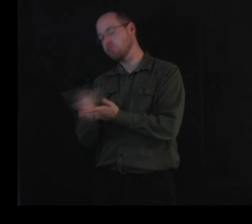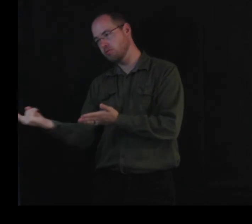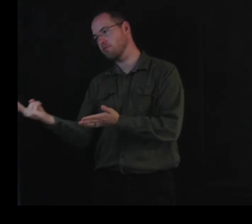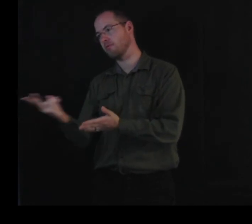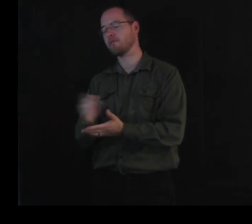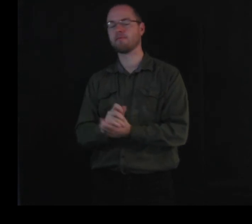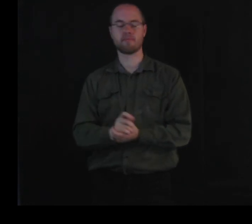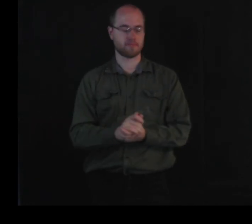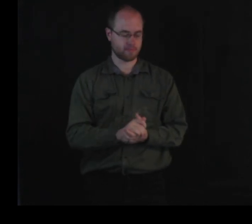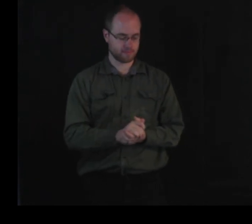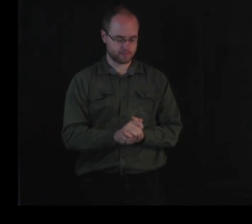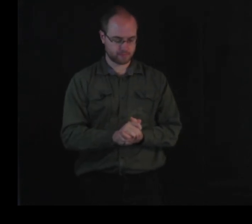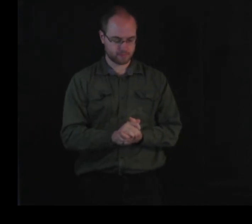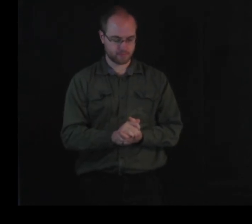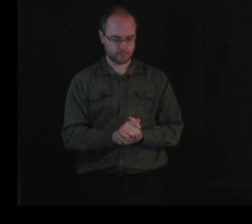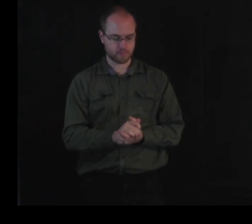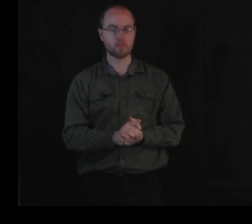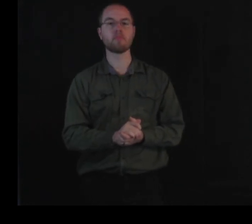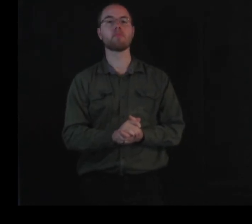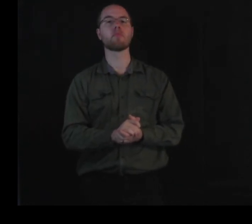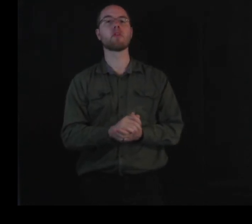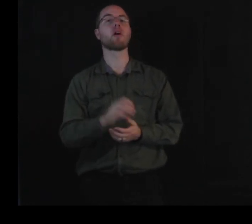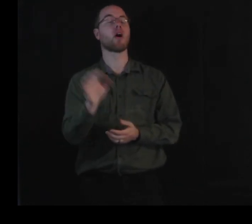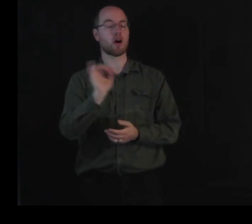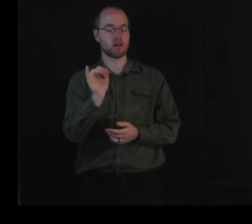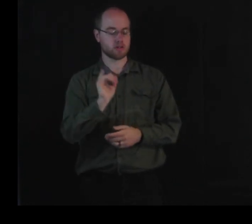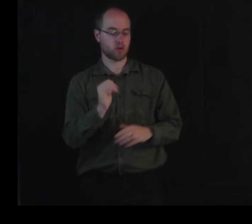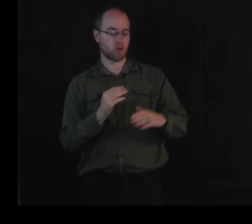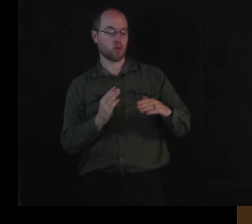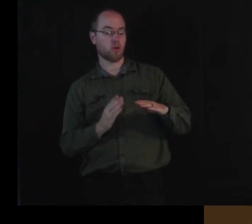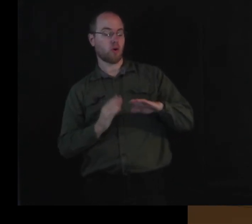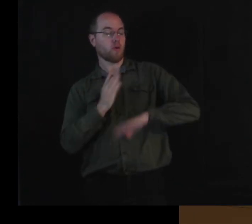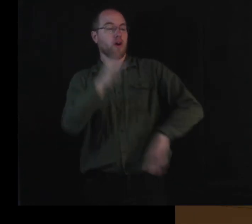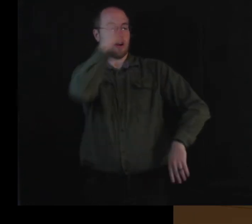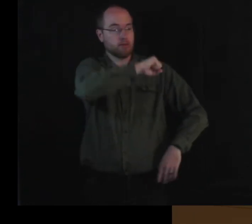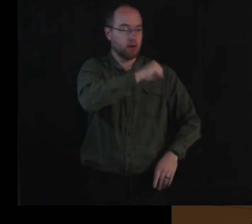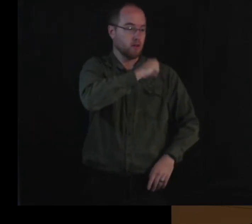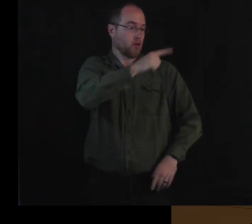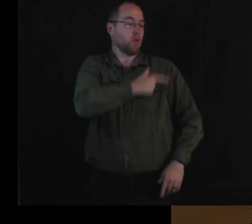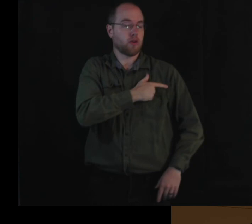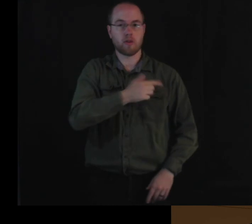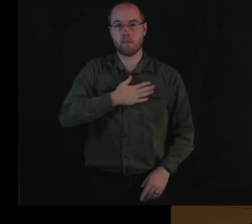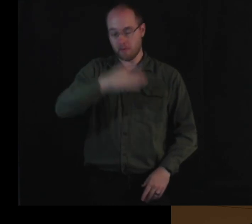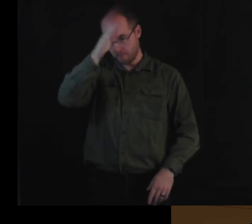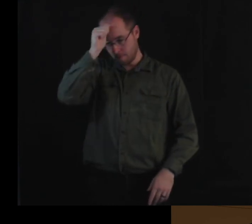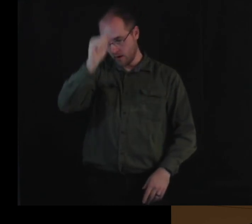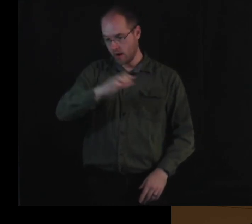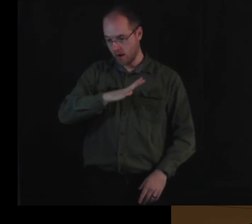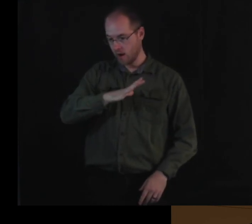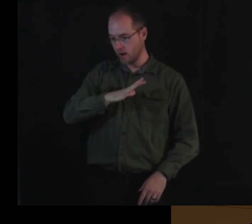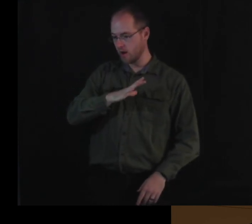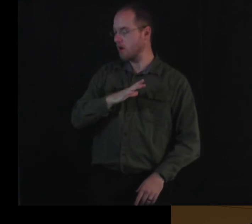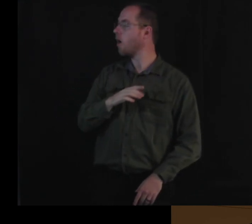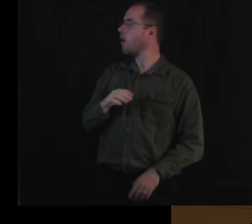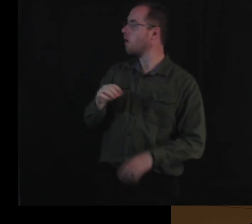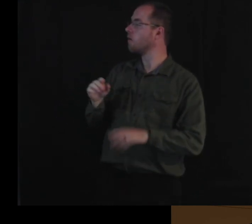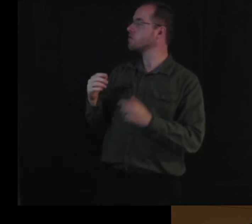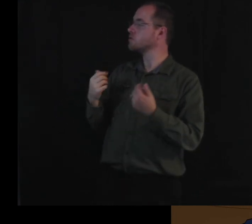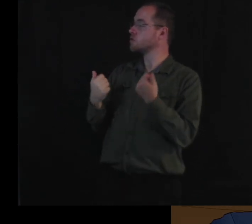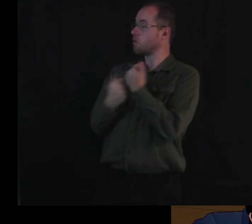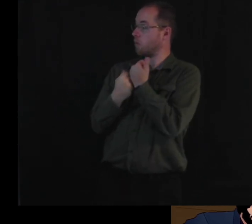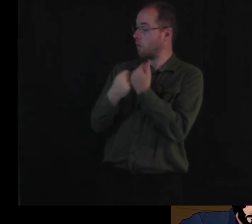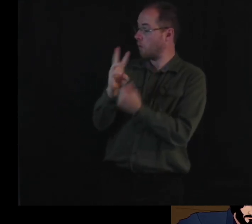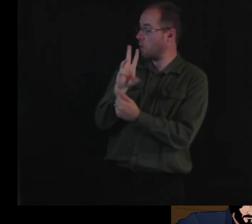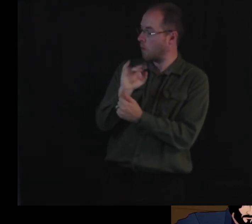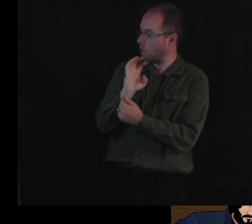I also overestimated the loyalty of my man. Another ally for Mr. Wick. Of a sort.